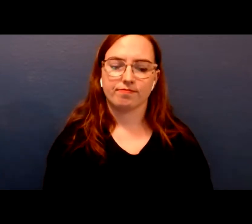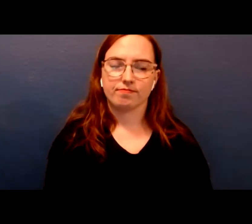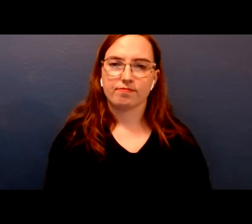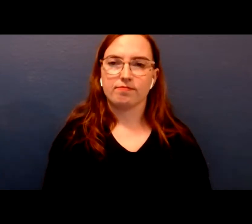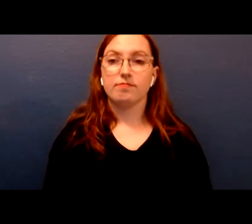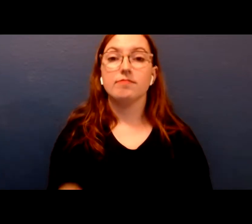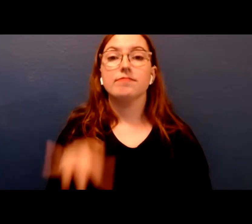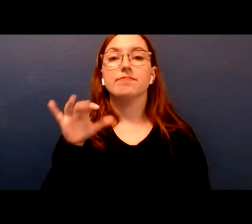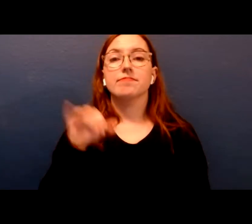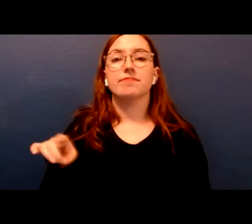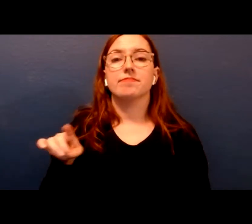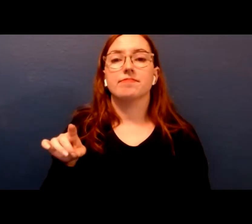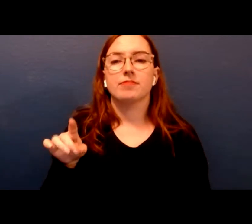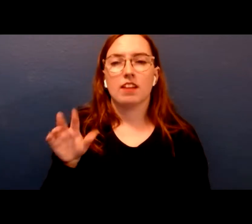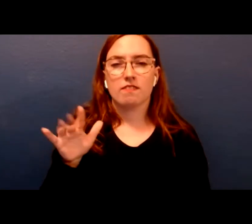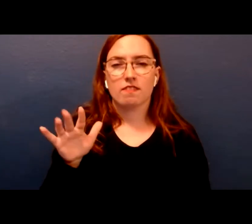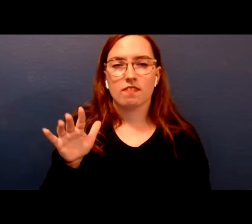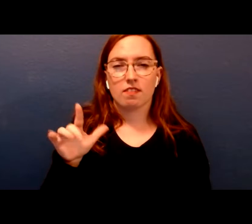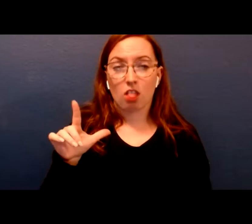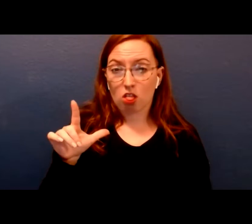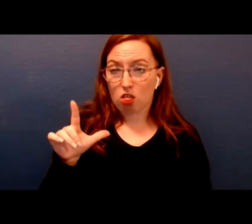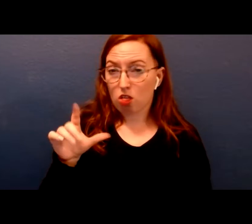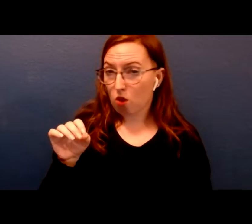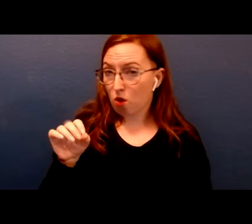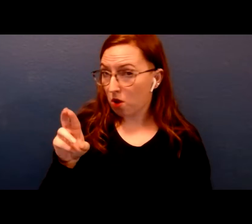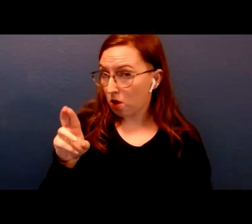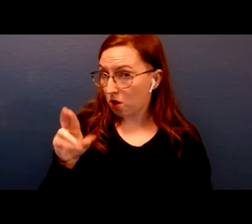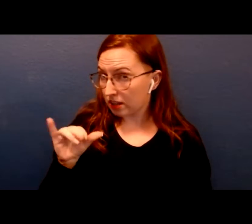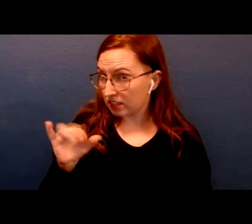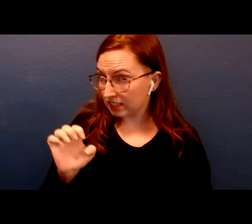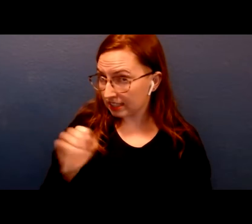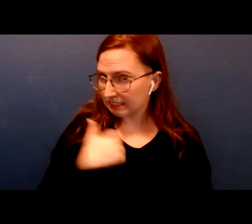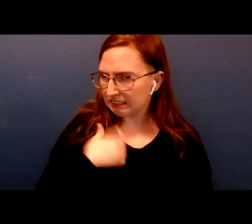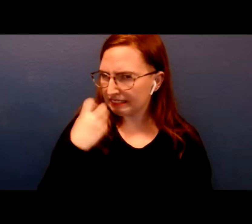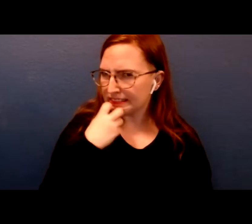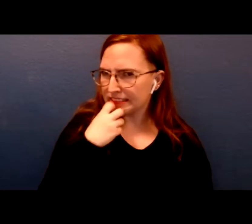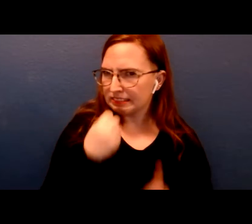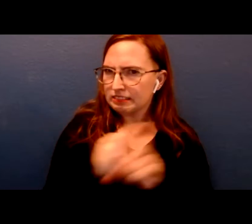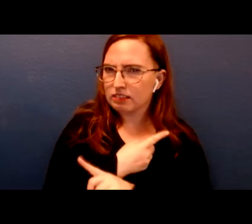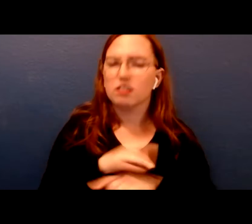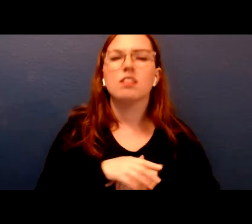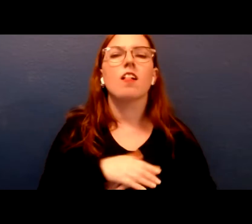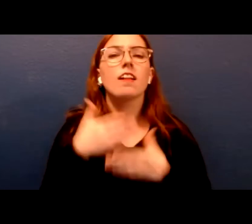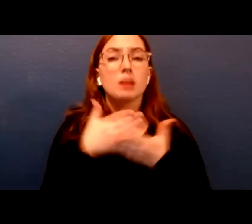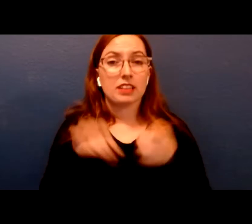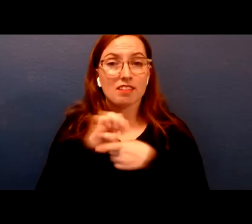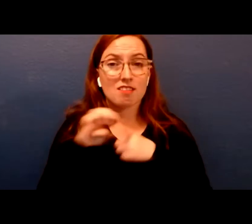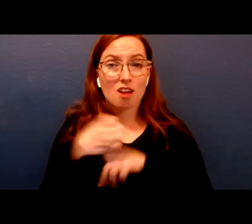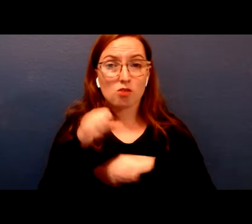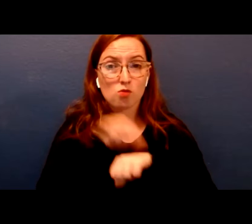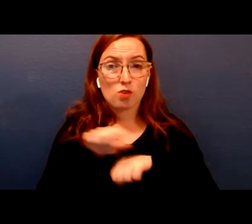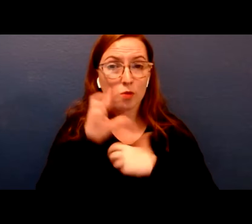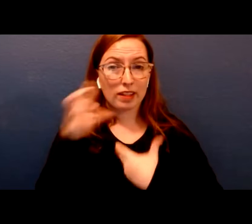This one is from Laurie. I apologize if I'm saying your name wrong. Will some of the ecological work also include brush